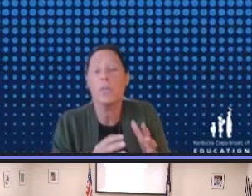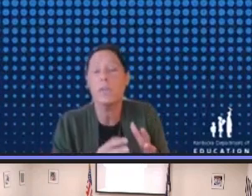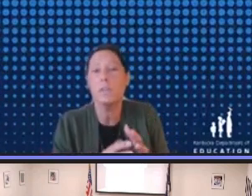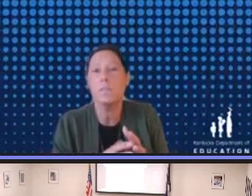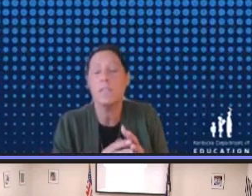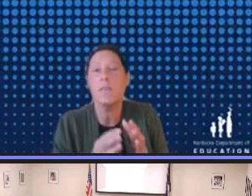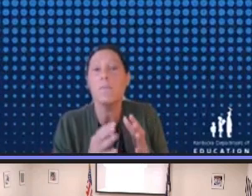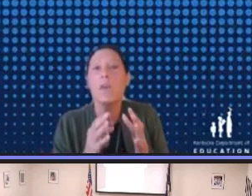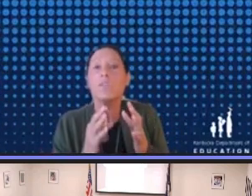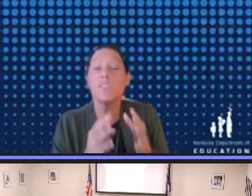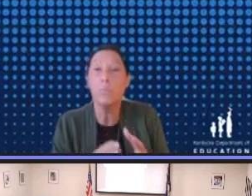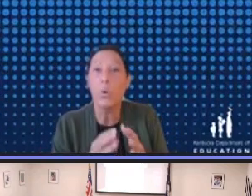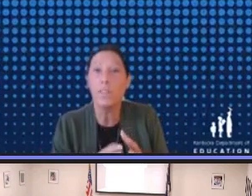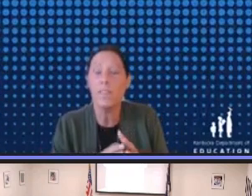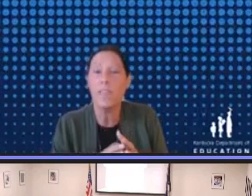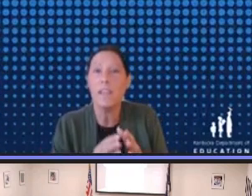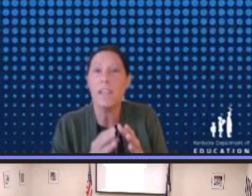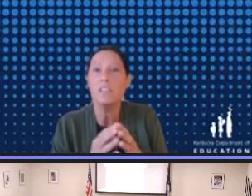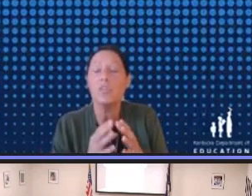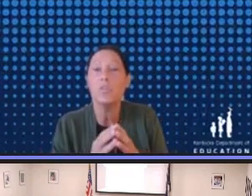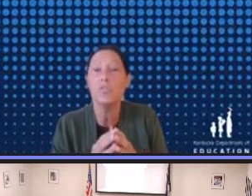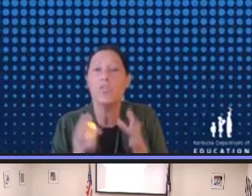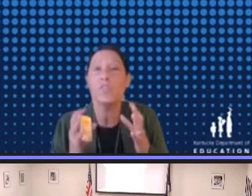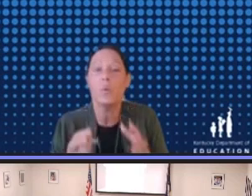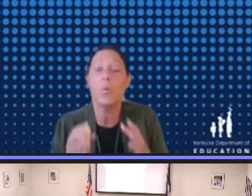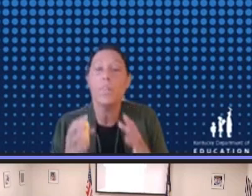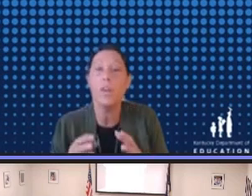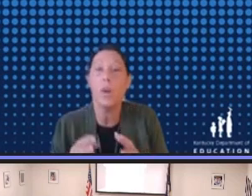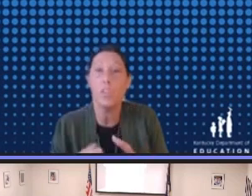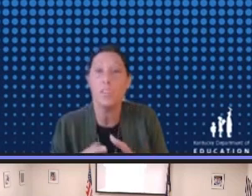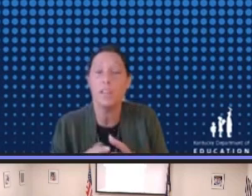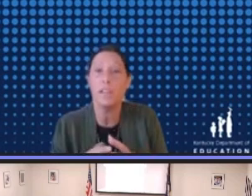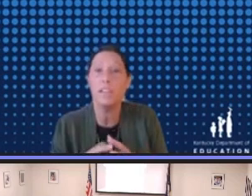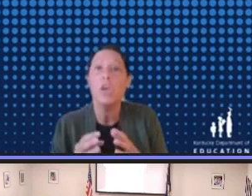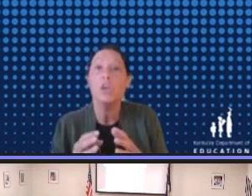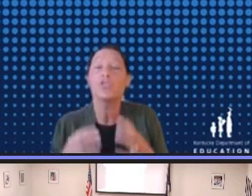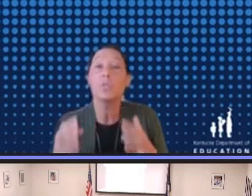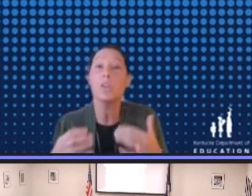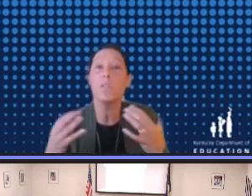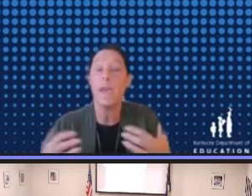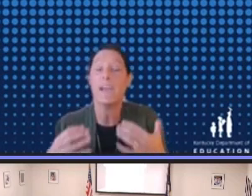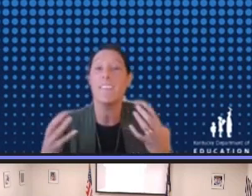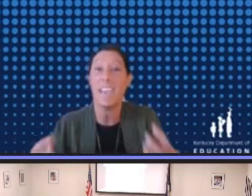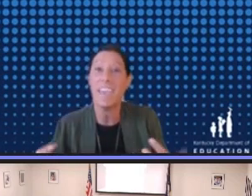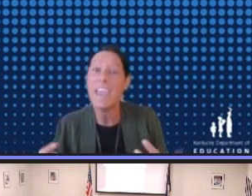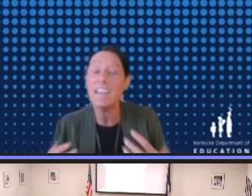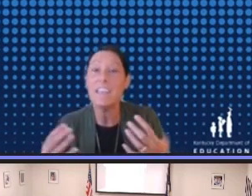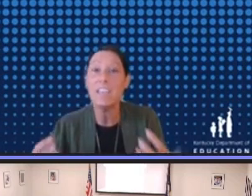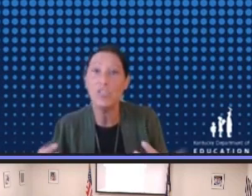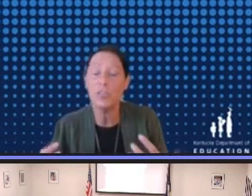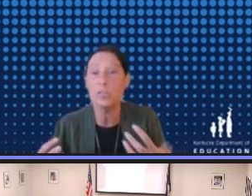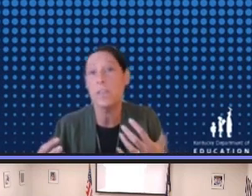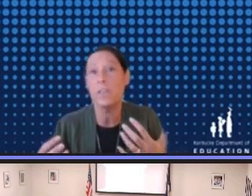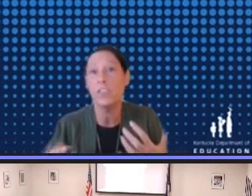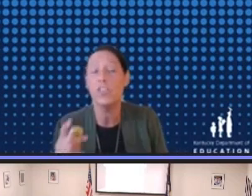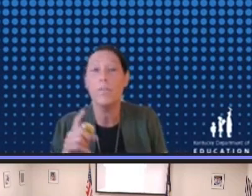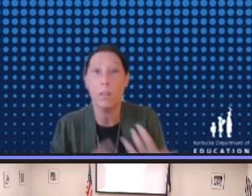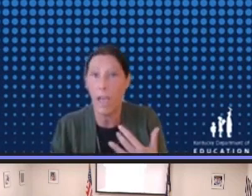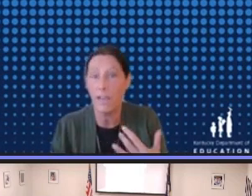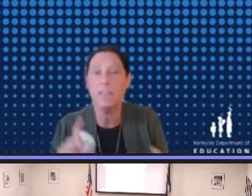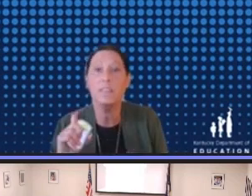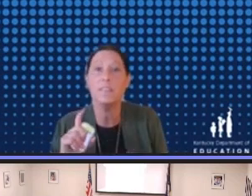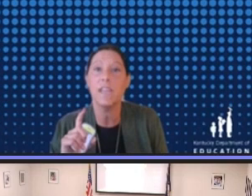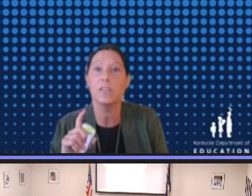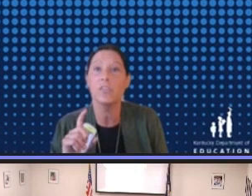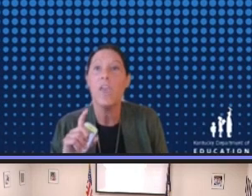give that curriculum team the support that they need to ensure that what they are selecting truly goes back to that KDE general definition